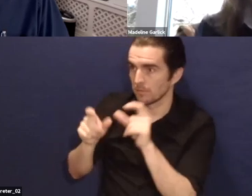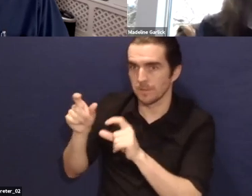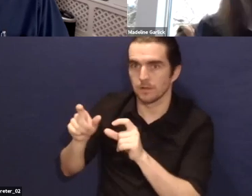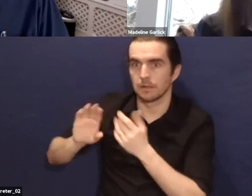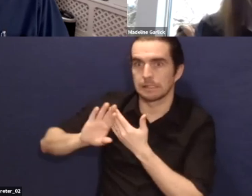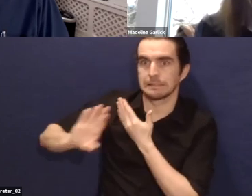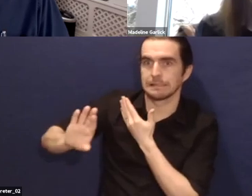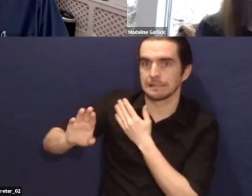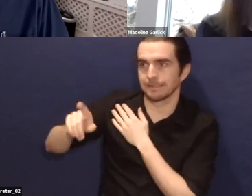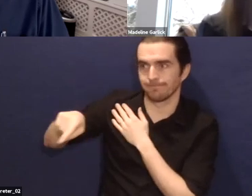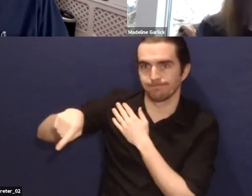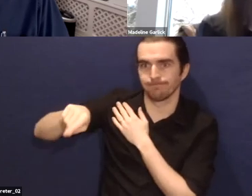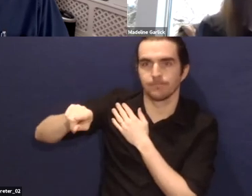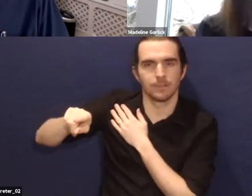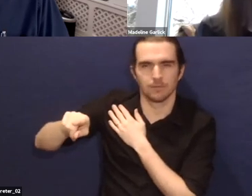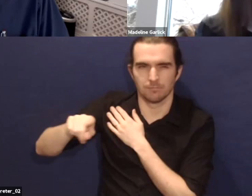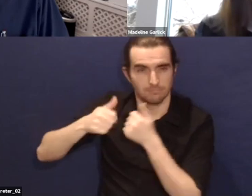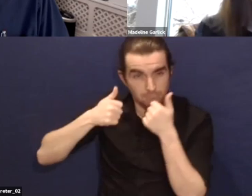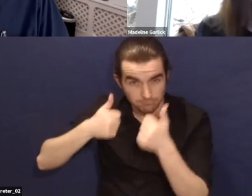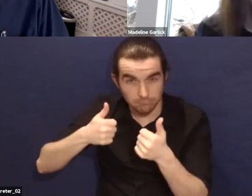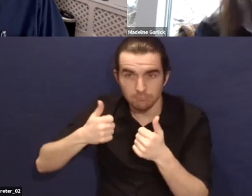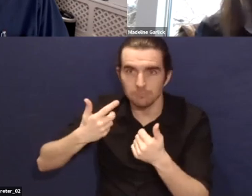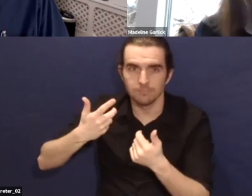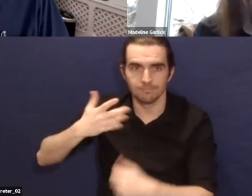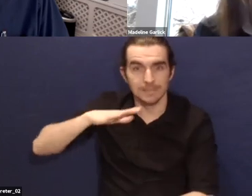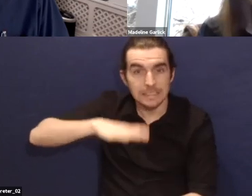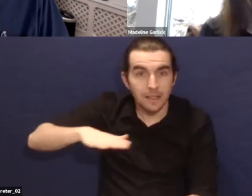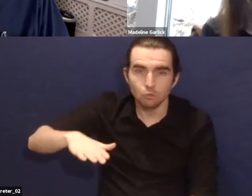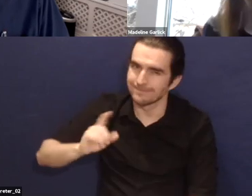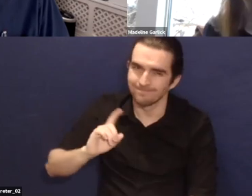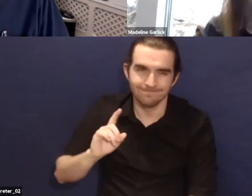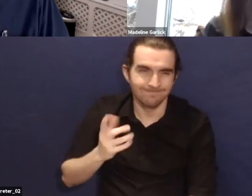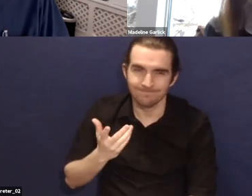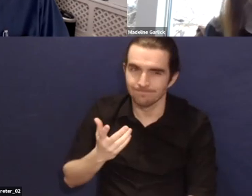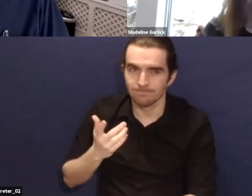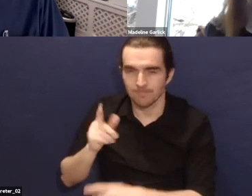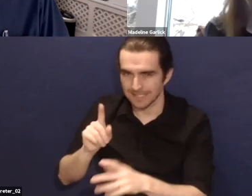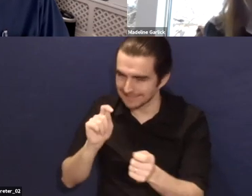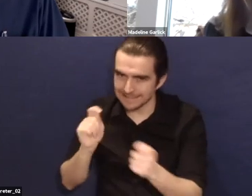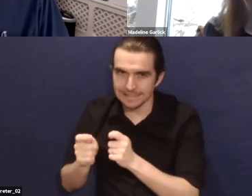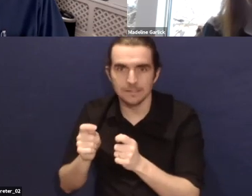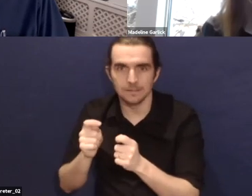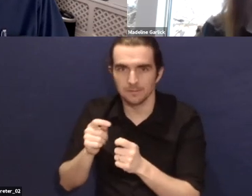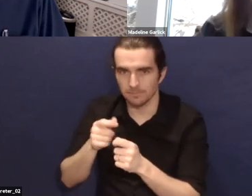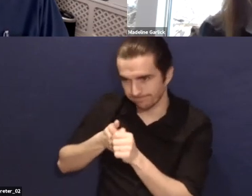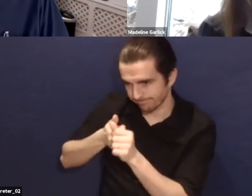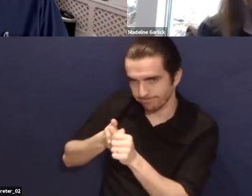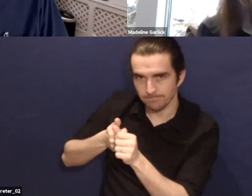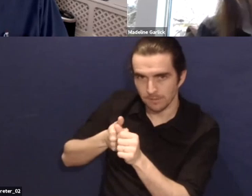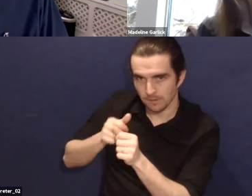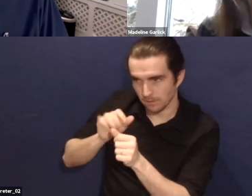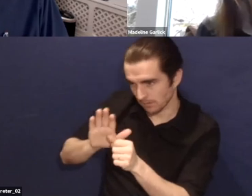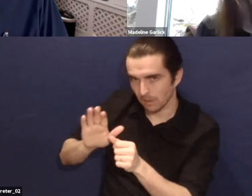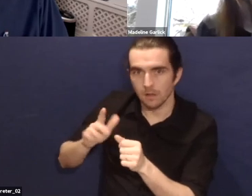this is particularly important in the way in dealing with the very significant impacts that COVID-19 has also particularly had on many